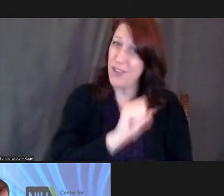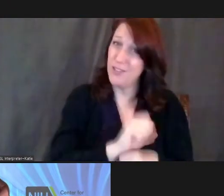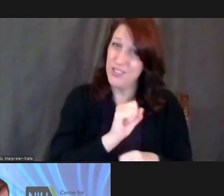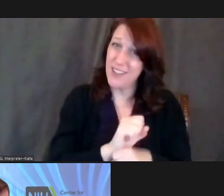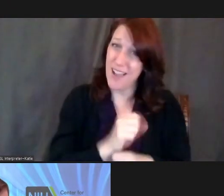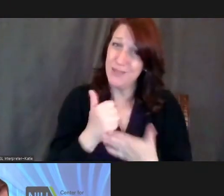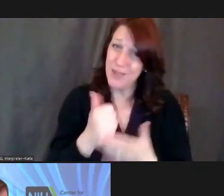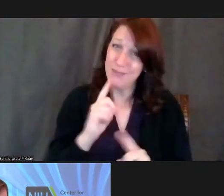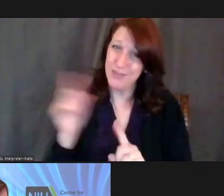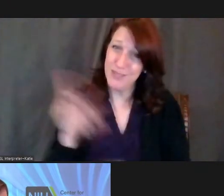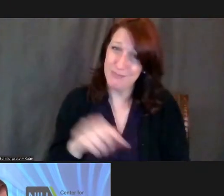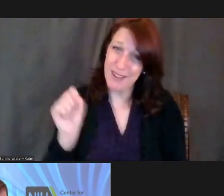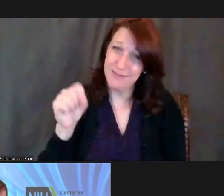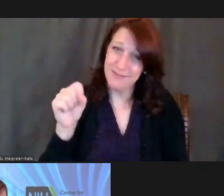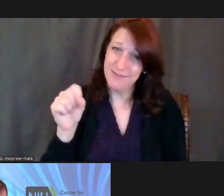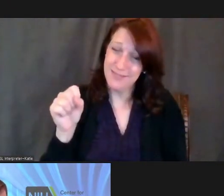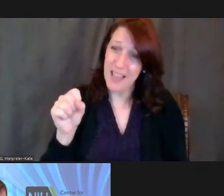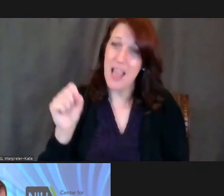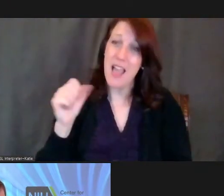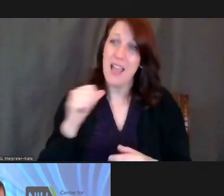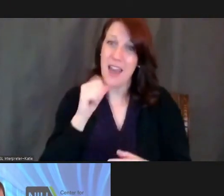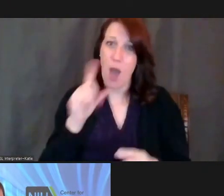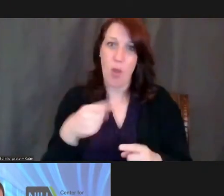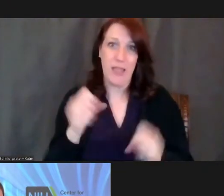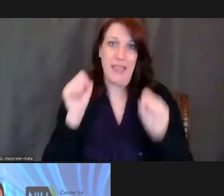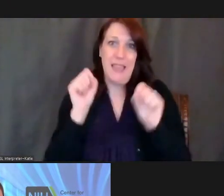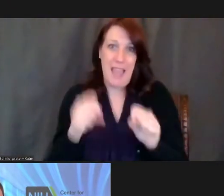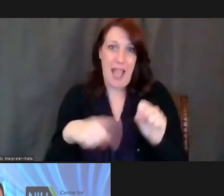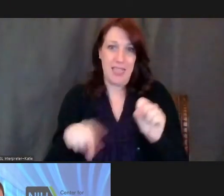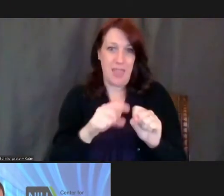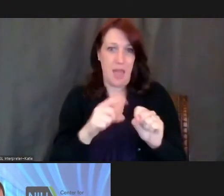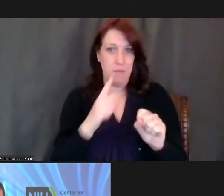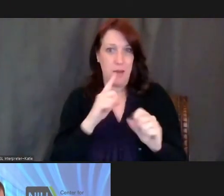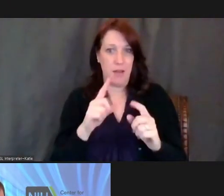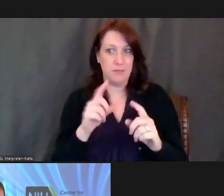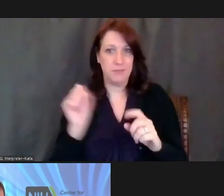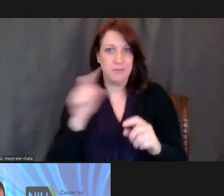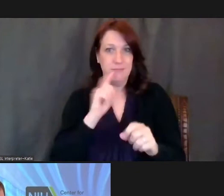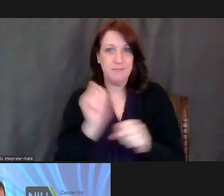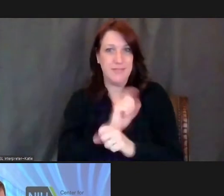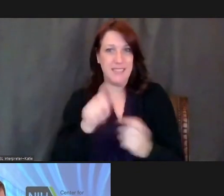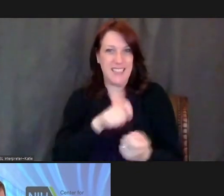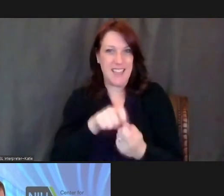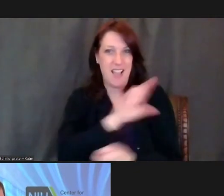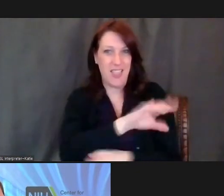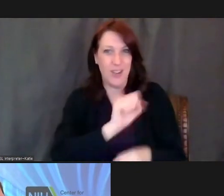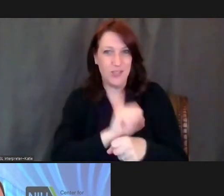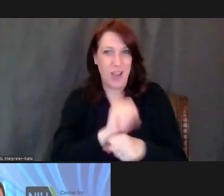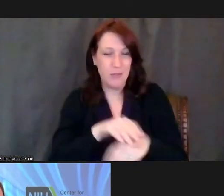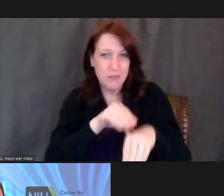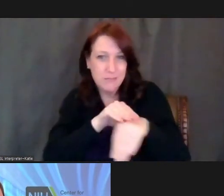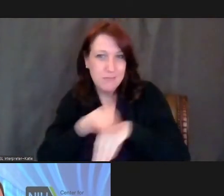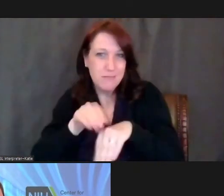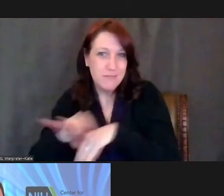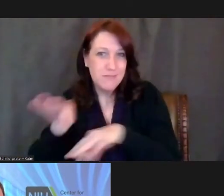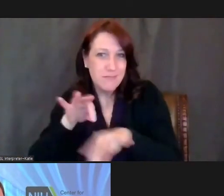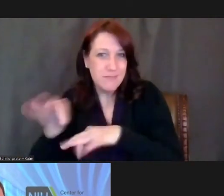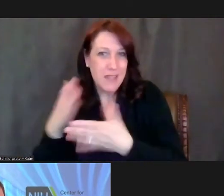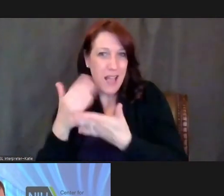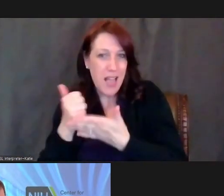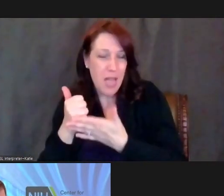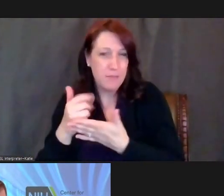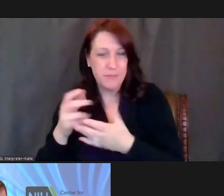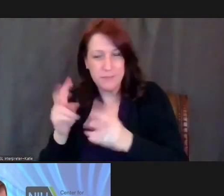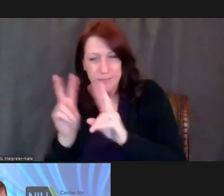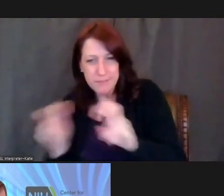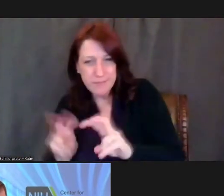respond. Not only can they, but that's exactly what they need. They are there to do, is to really help you interpret it